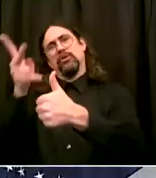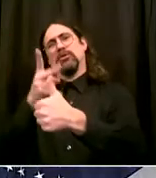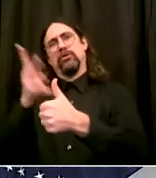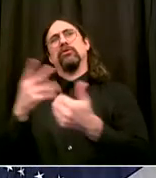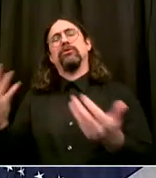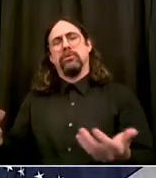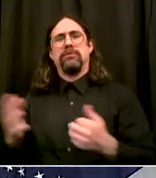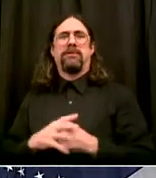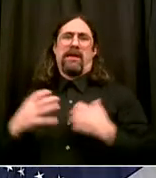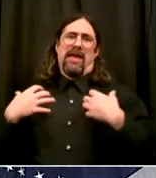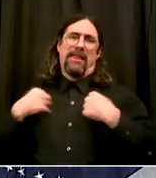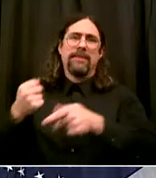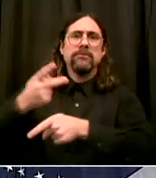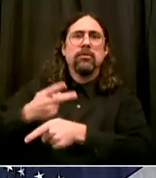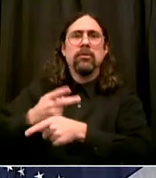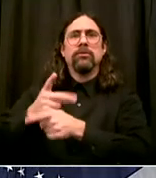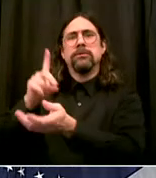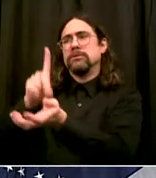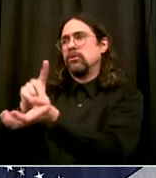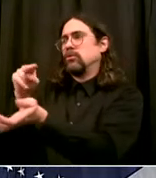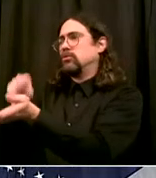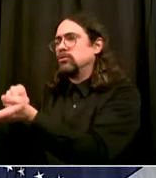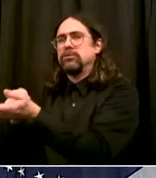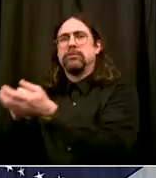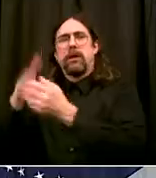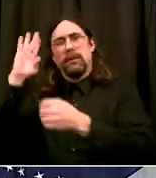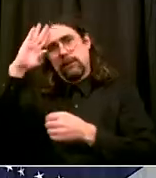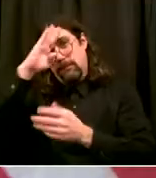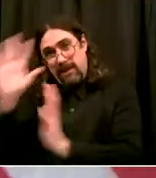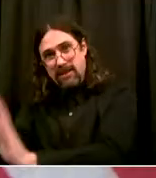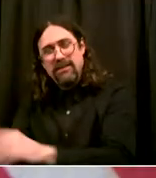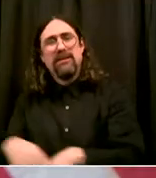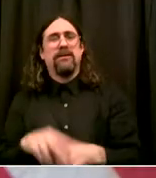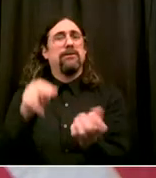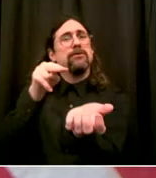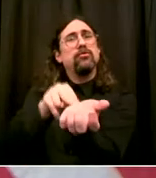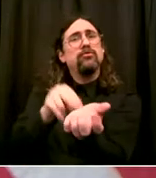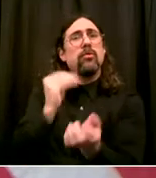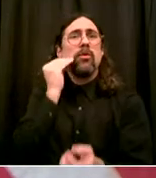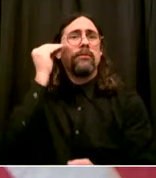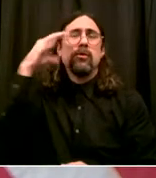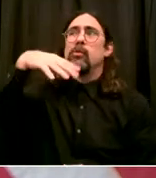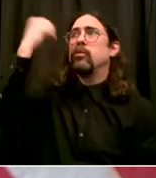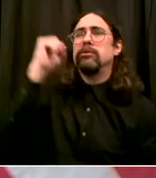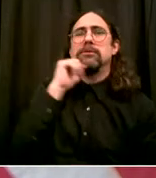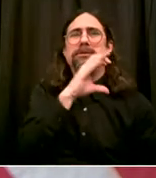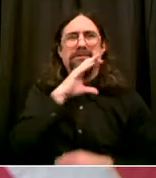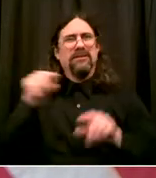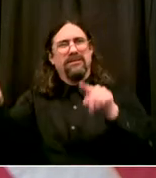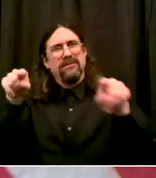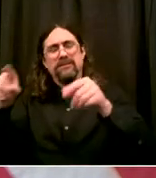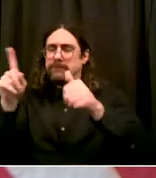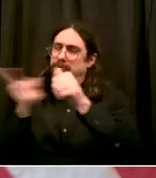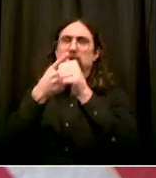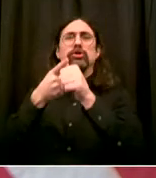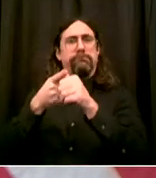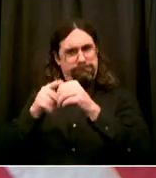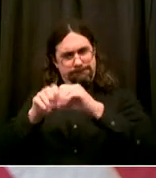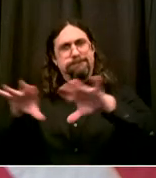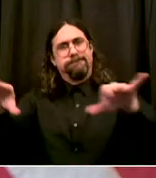Choksi. Sir, you said all of the high points. I'm just going to pull out a couple to elaborate